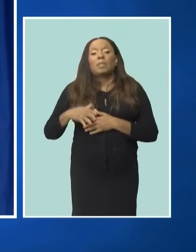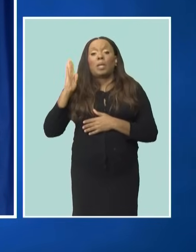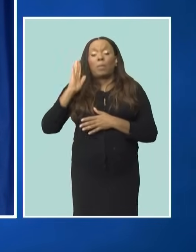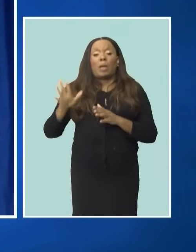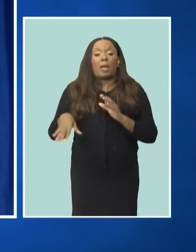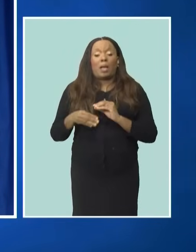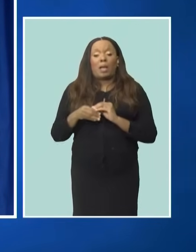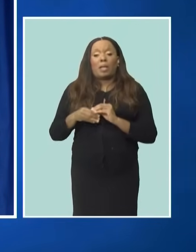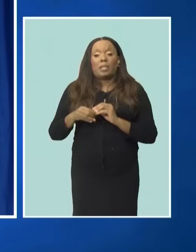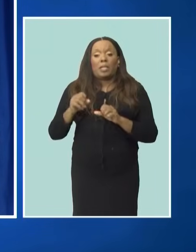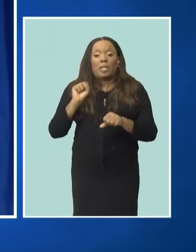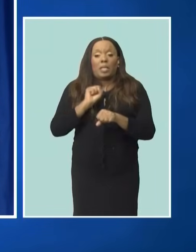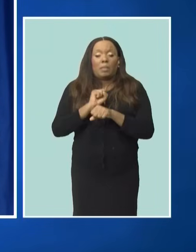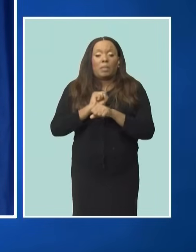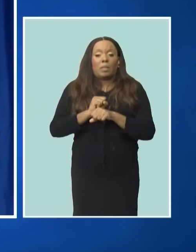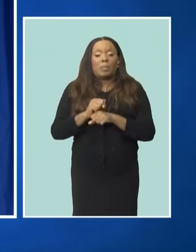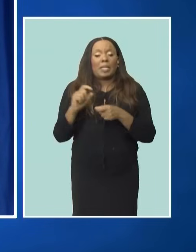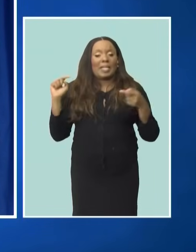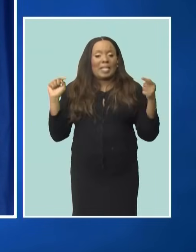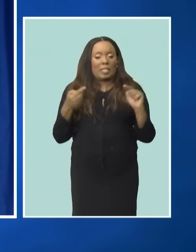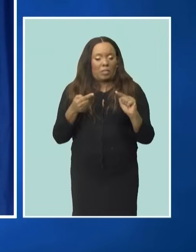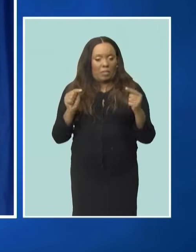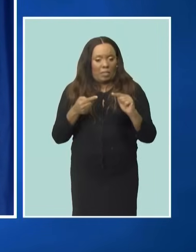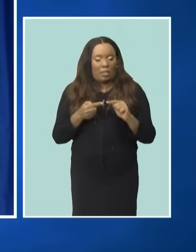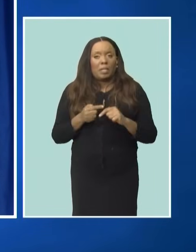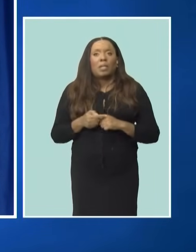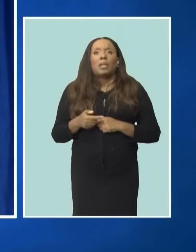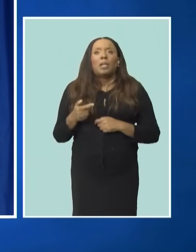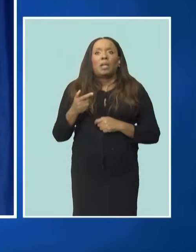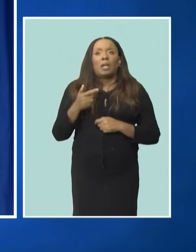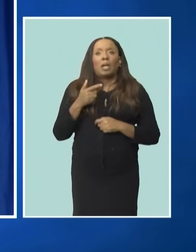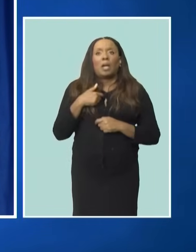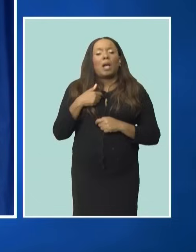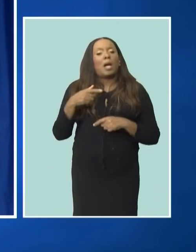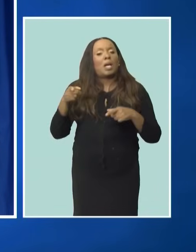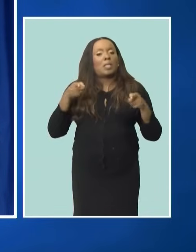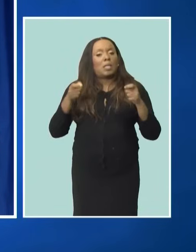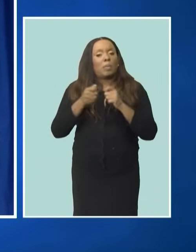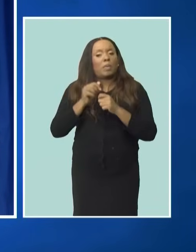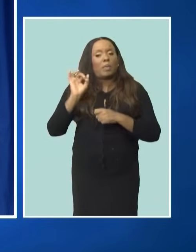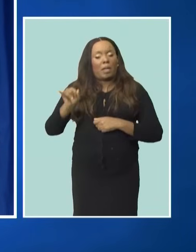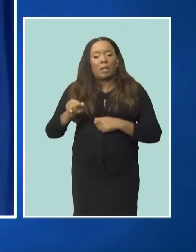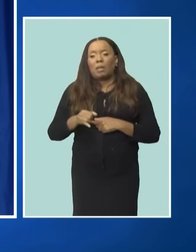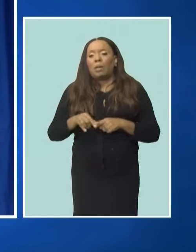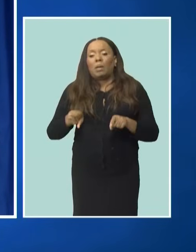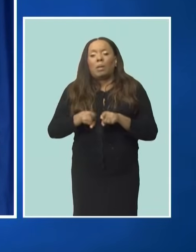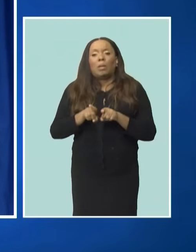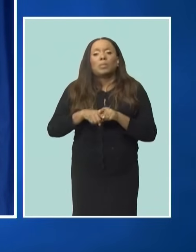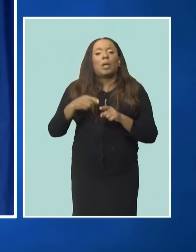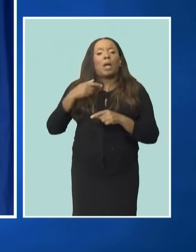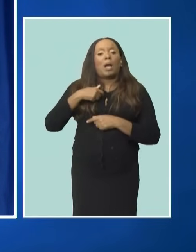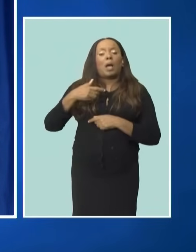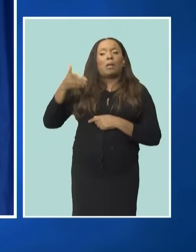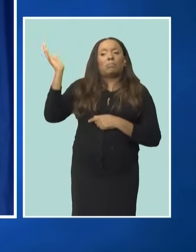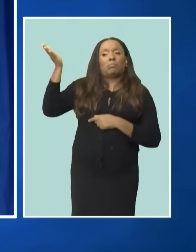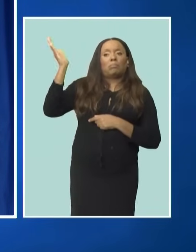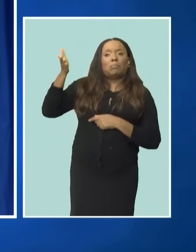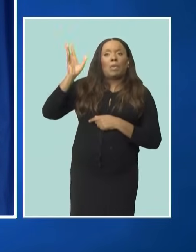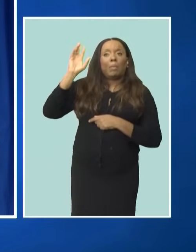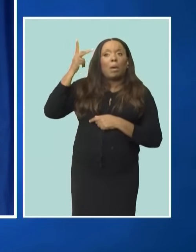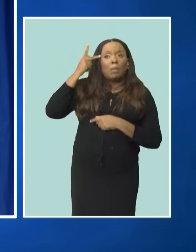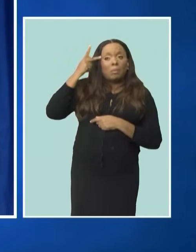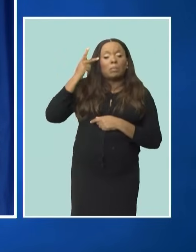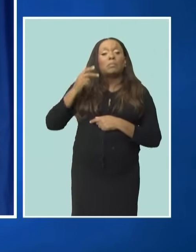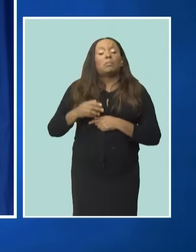I spoke to that very specifically and directly when I spoke to the country in Parliament. And so the matter of